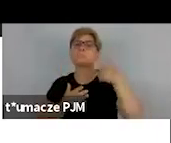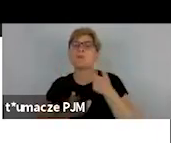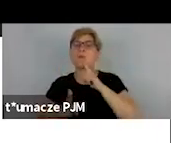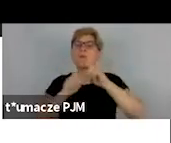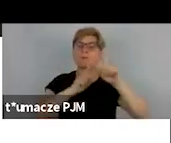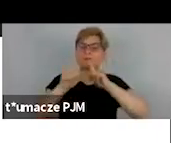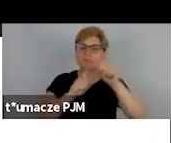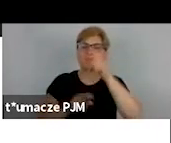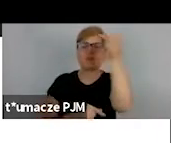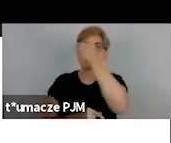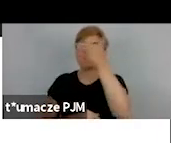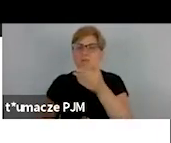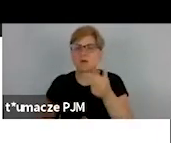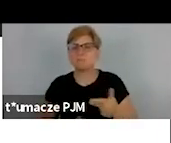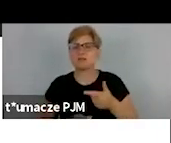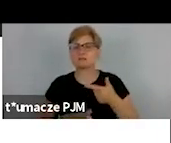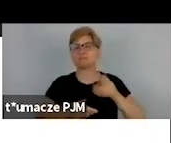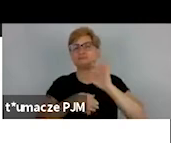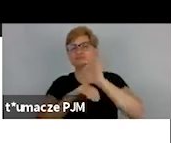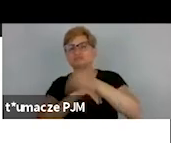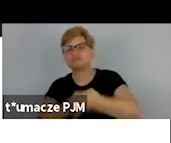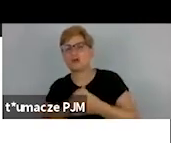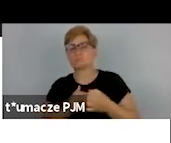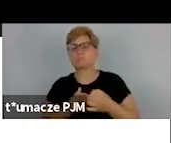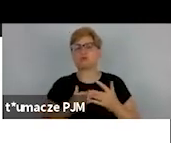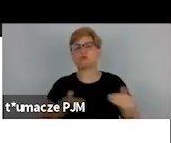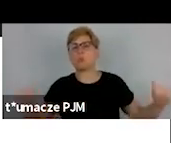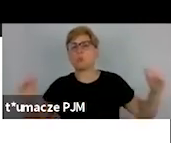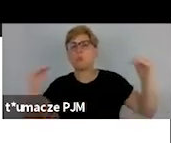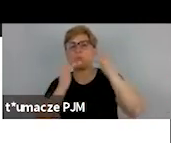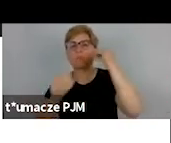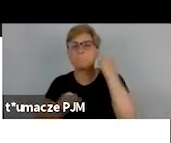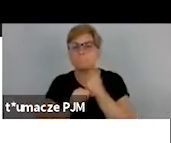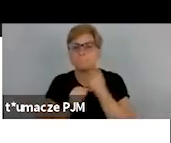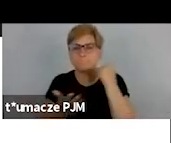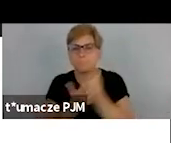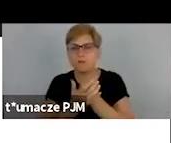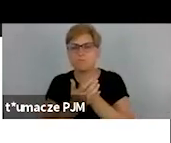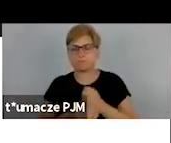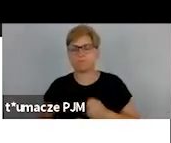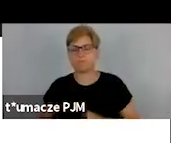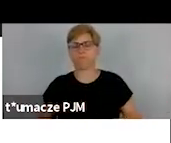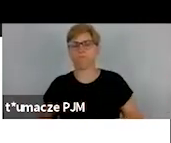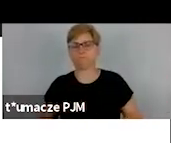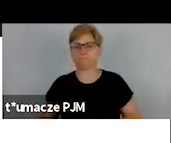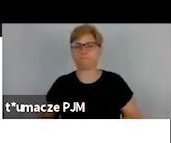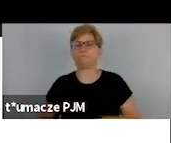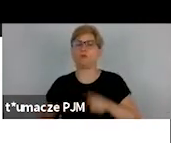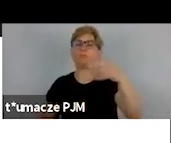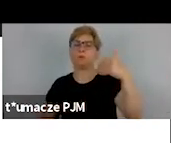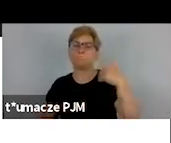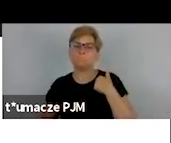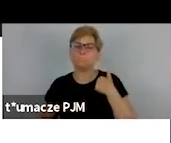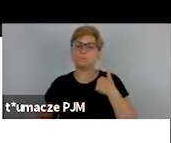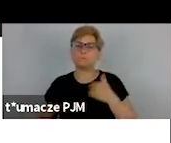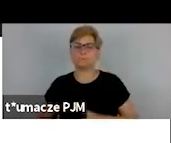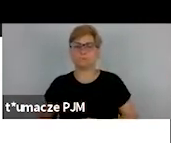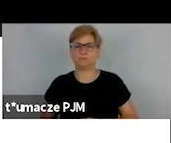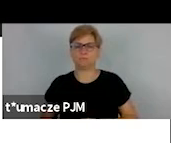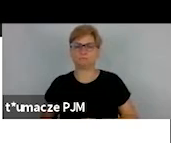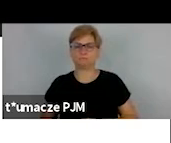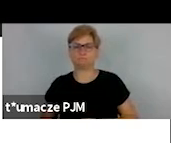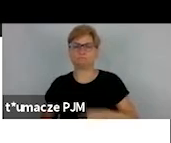community mobilization. And the idea was that this mix of community events, murals, workshops,